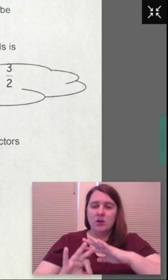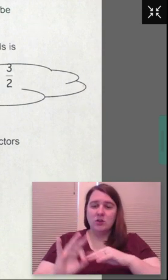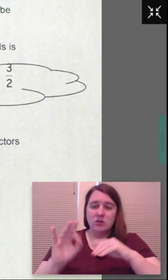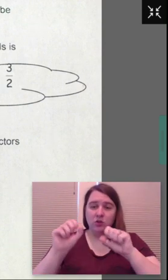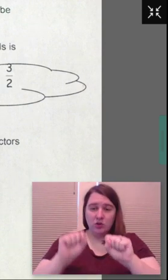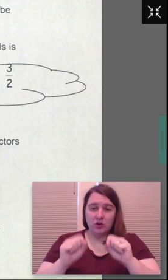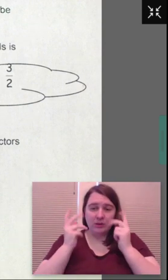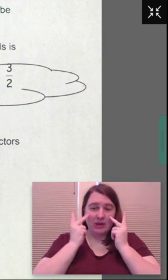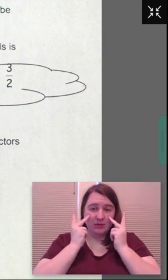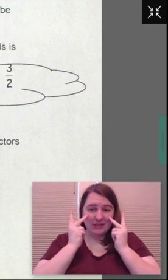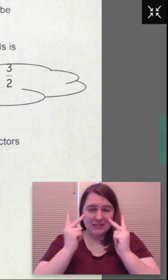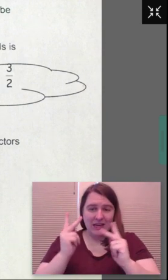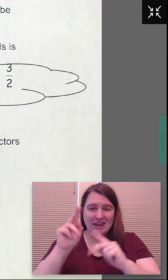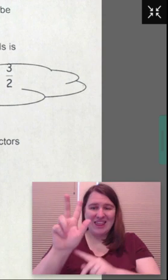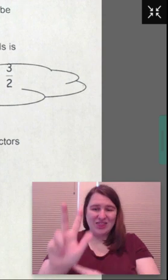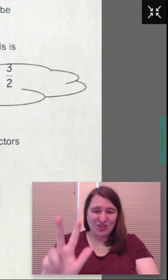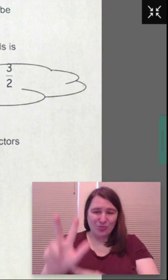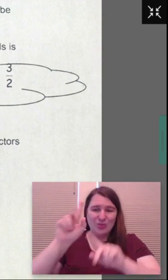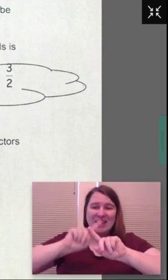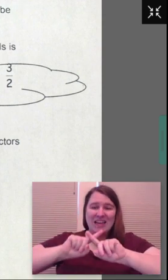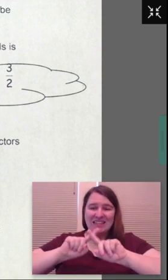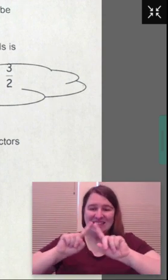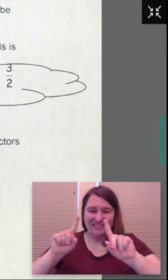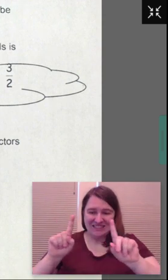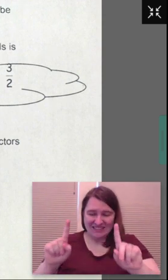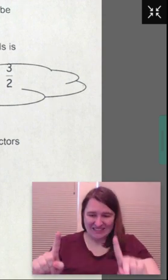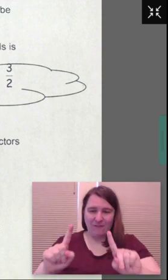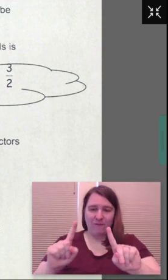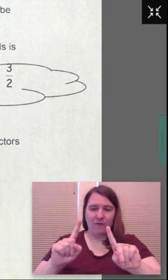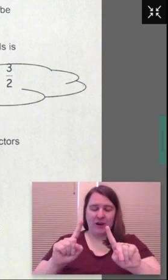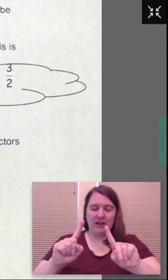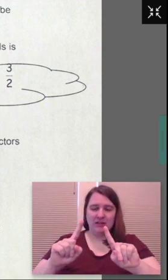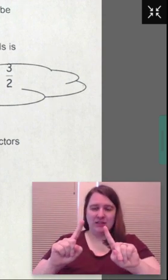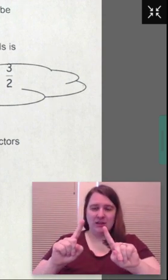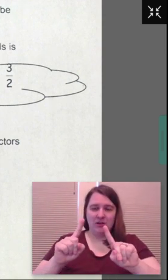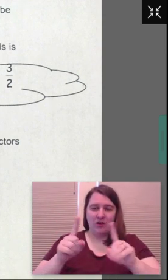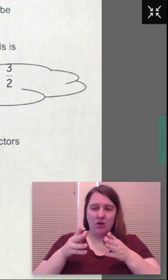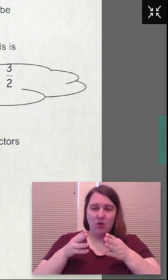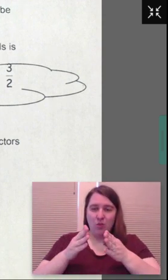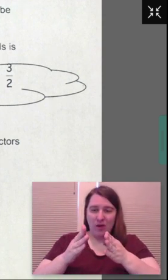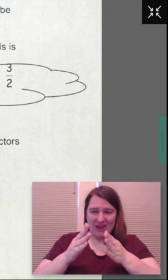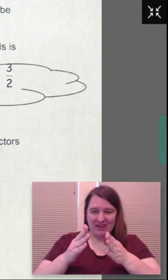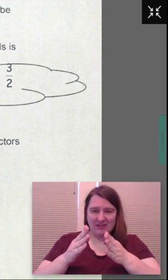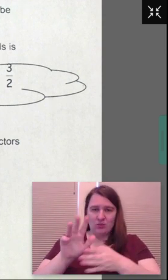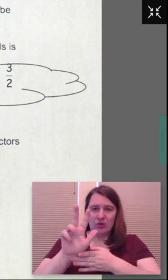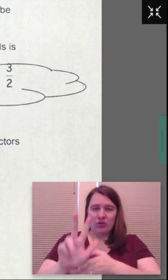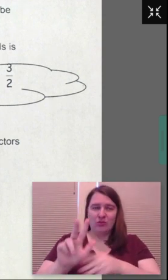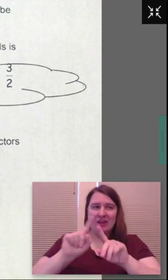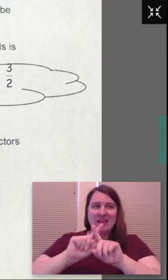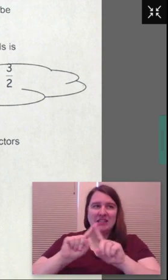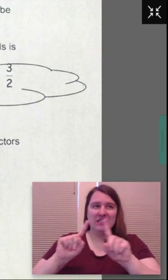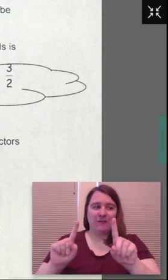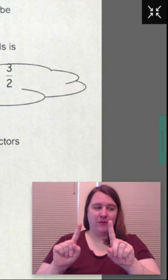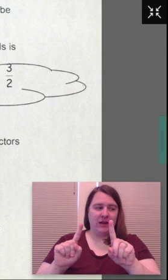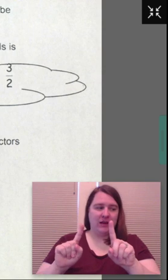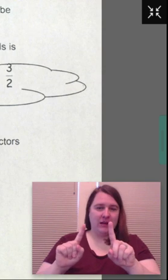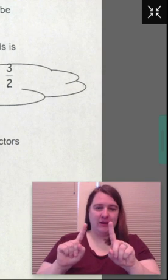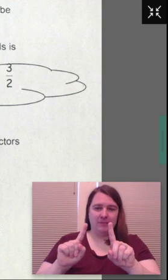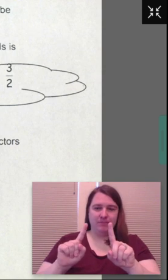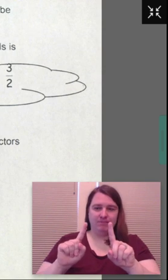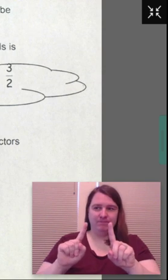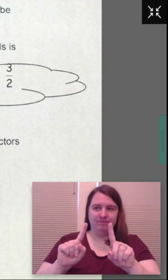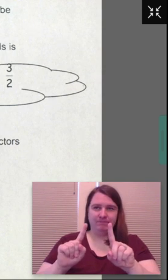fraction. So you're going to be able to see it in three different ways, or three